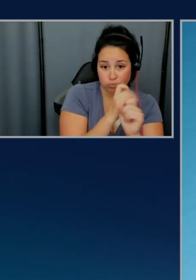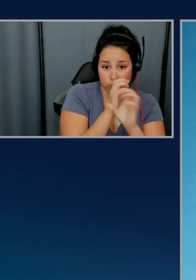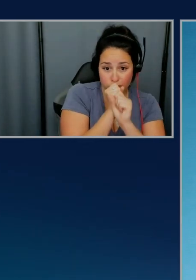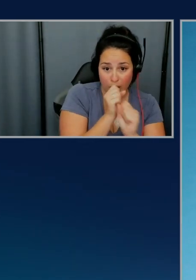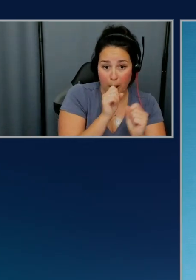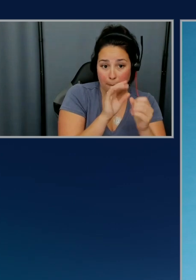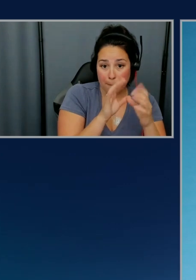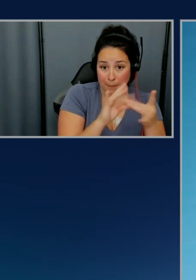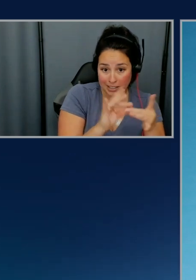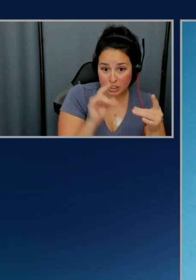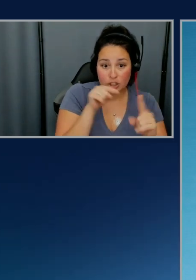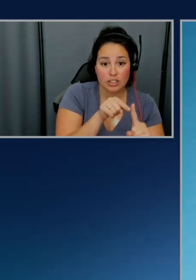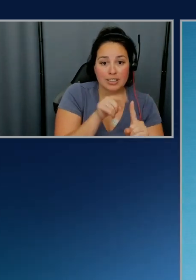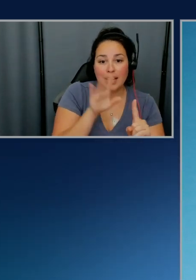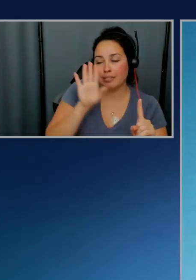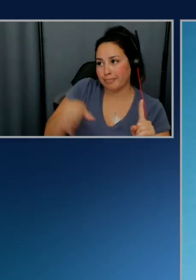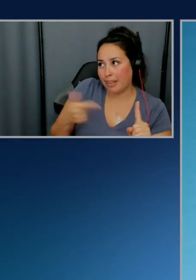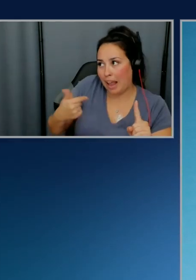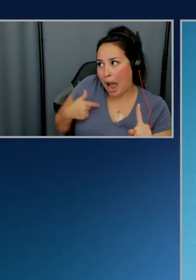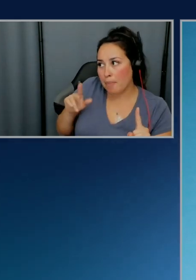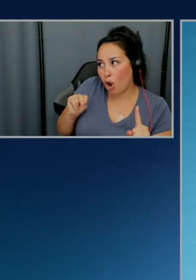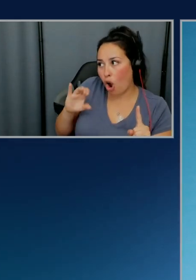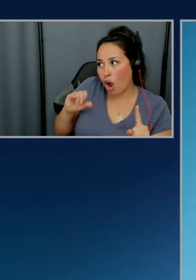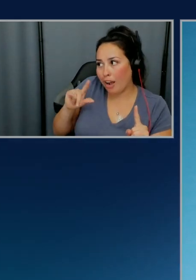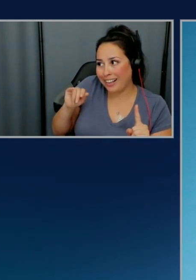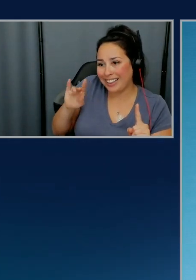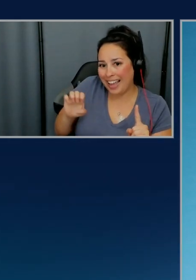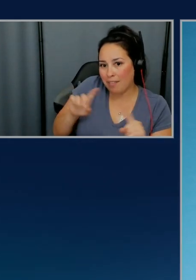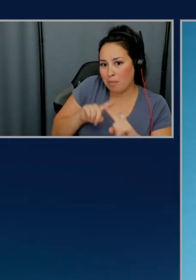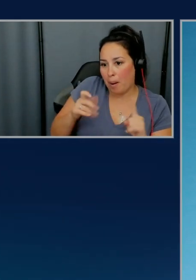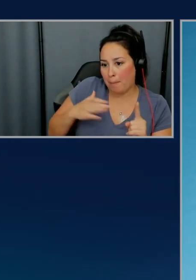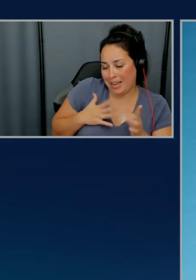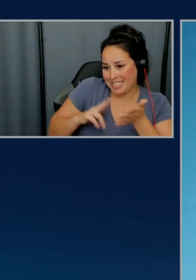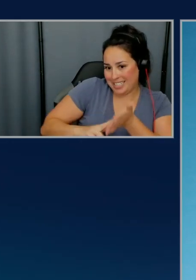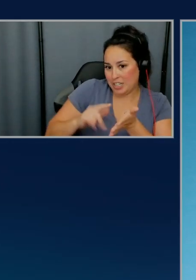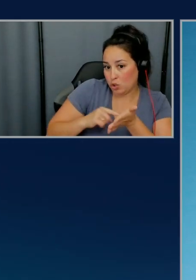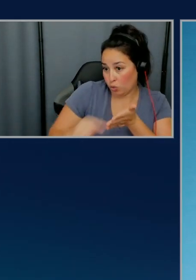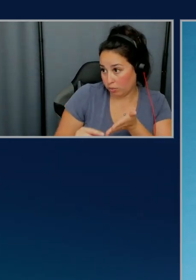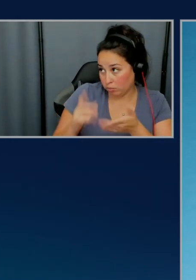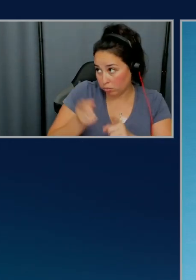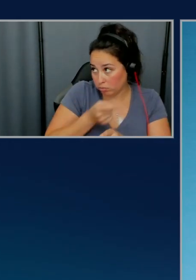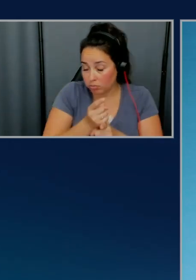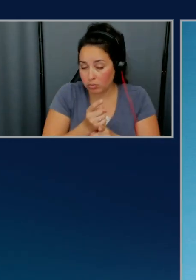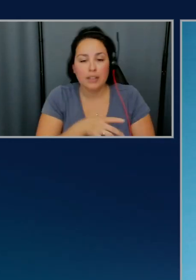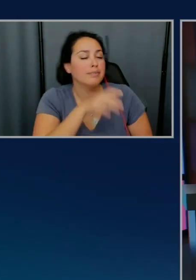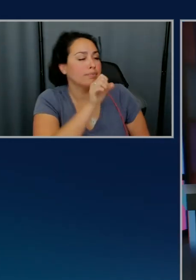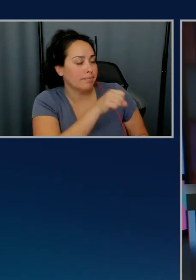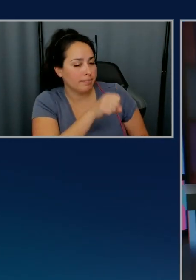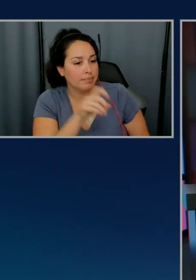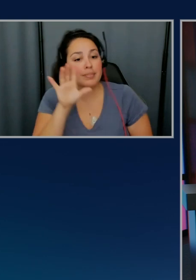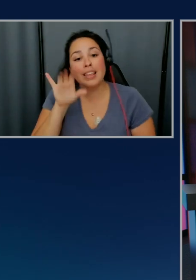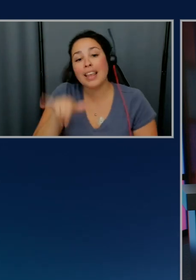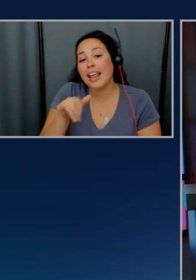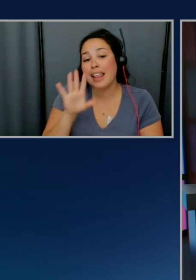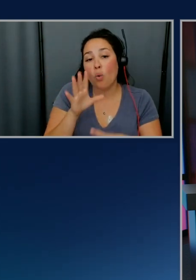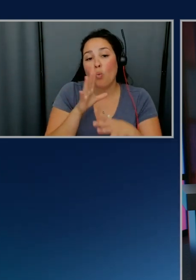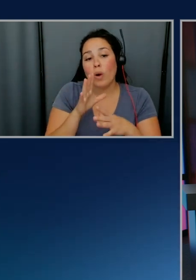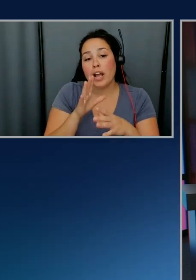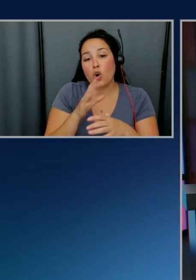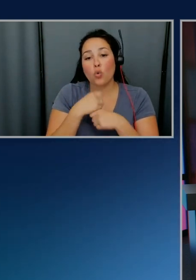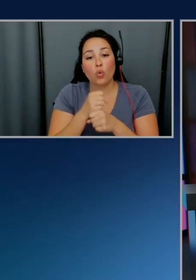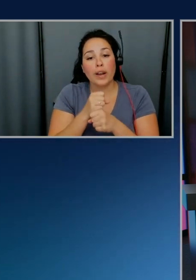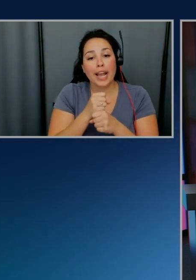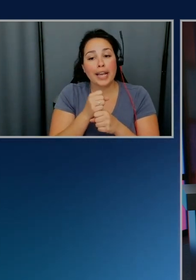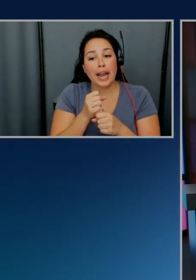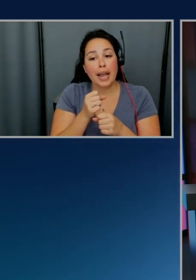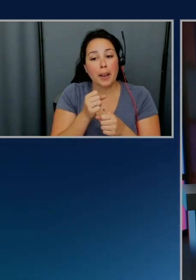signature. Yeah. All right. And tying this back to confidential computing, the protection at the time of processing,